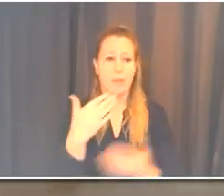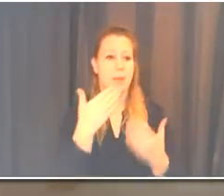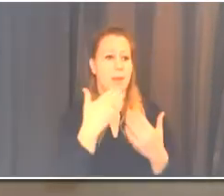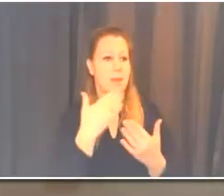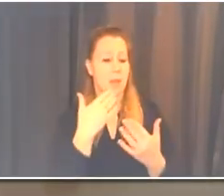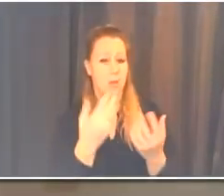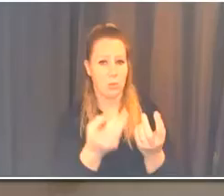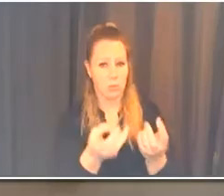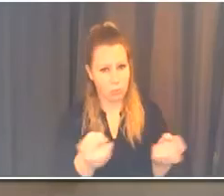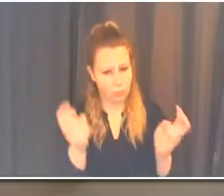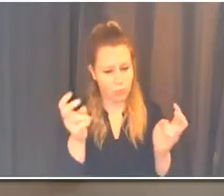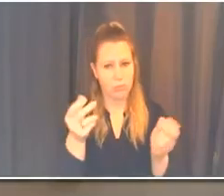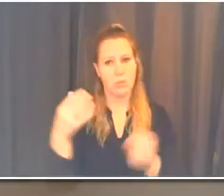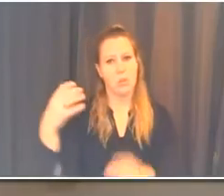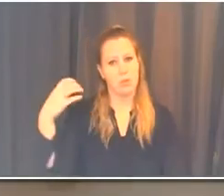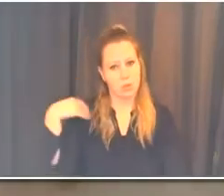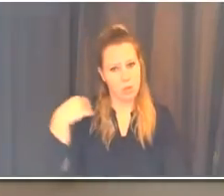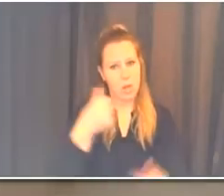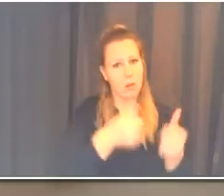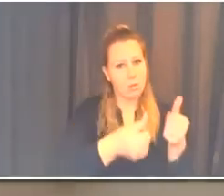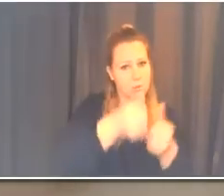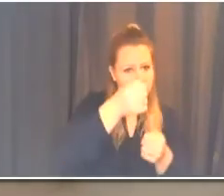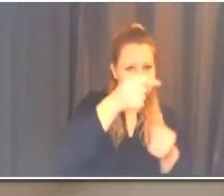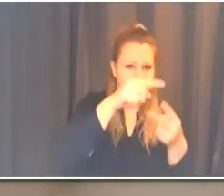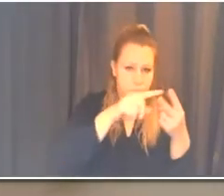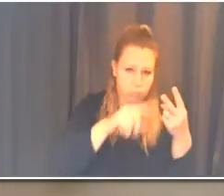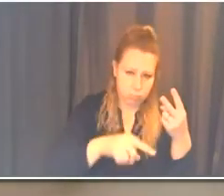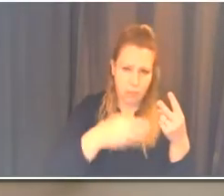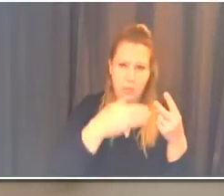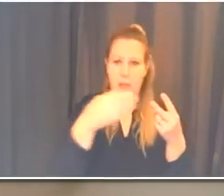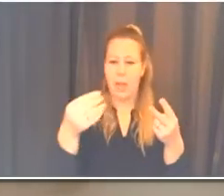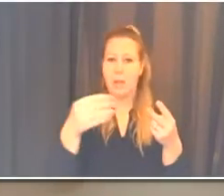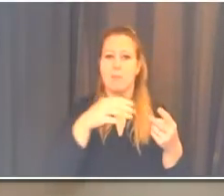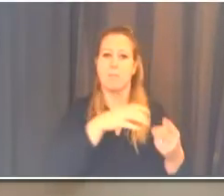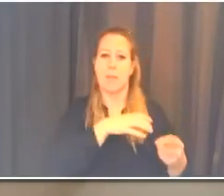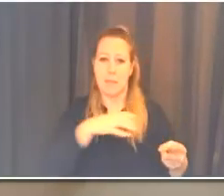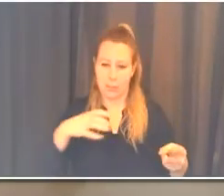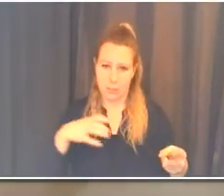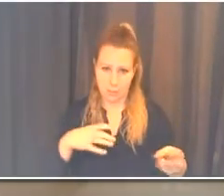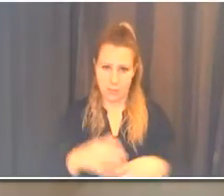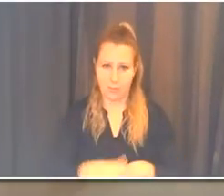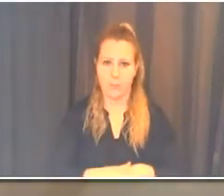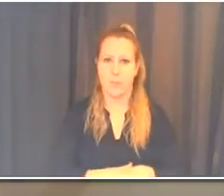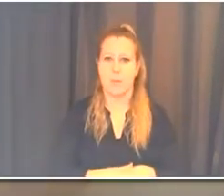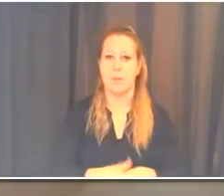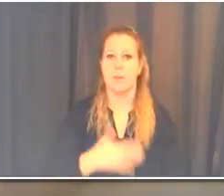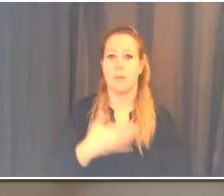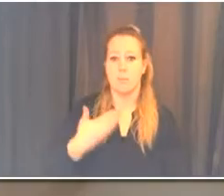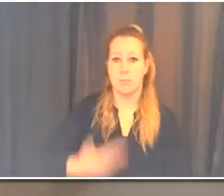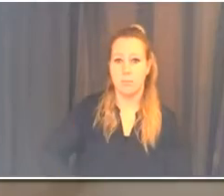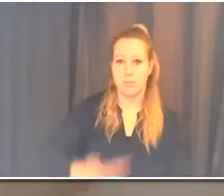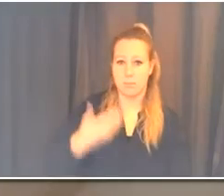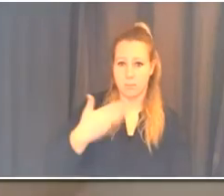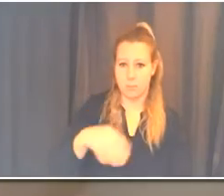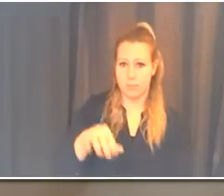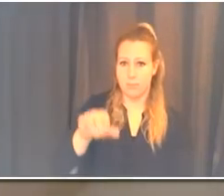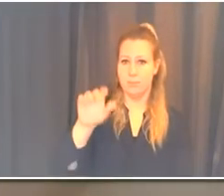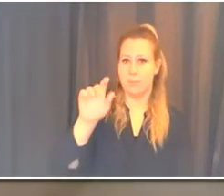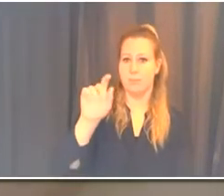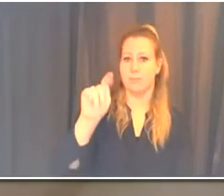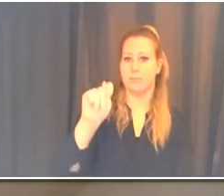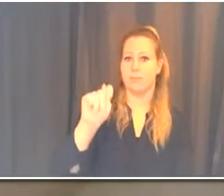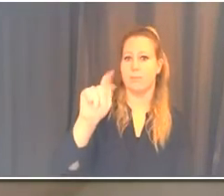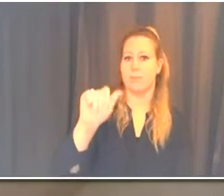Center our domestic violence Law Center uh staff speaks over 10 languages including Spanish Mandarin Russian